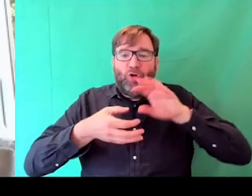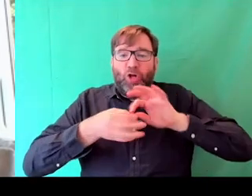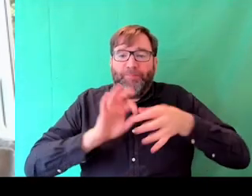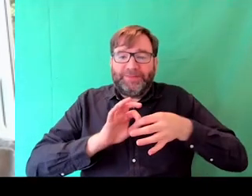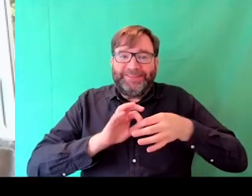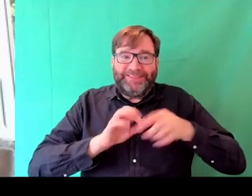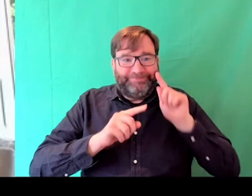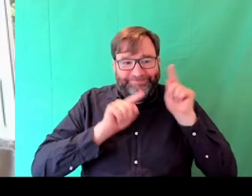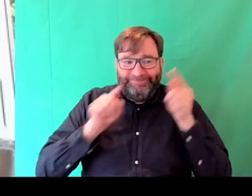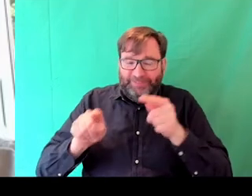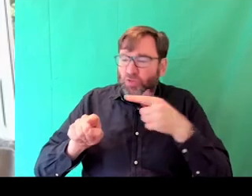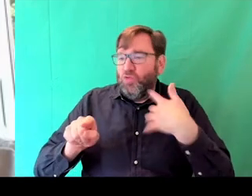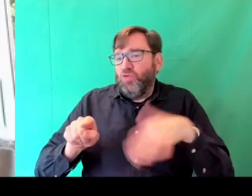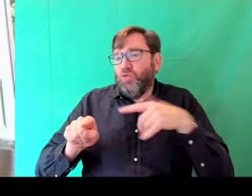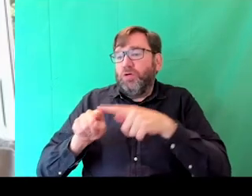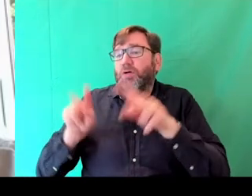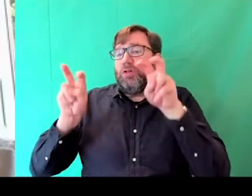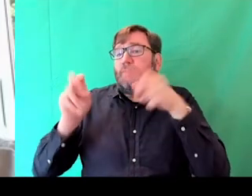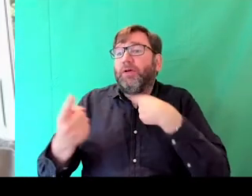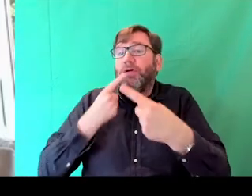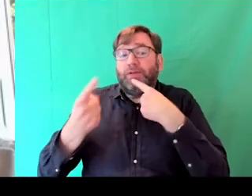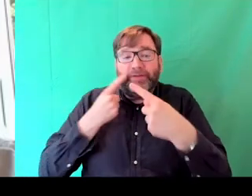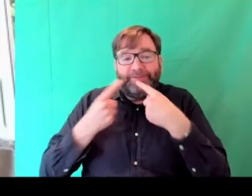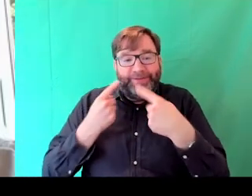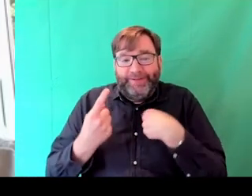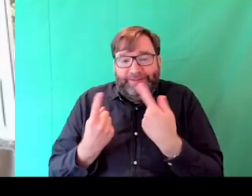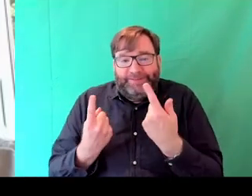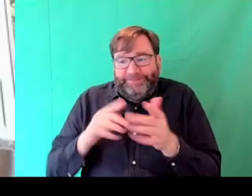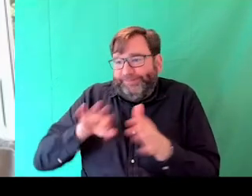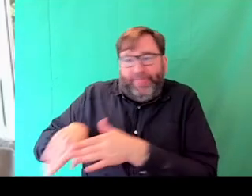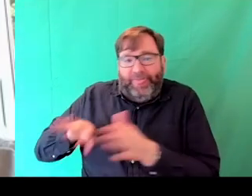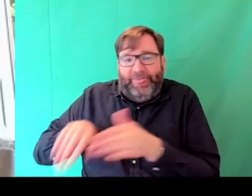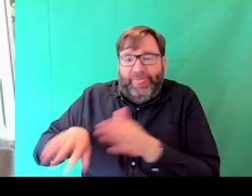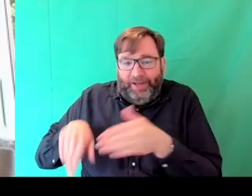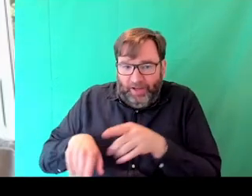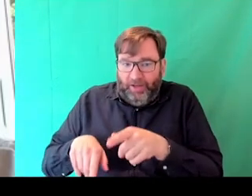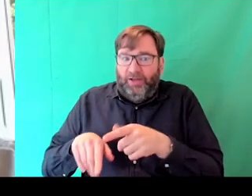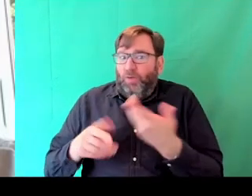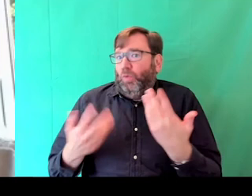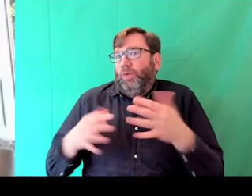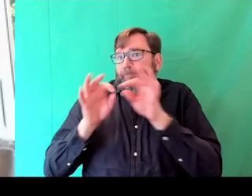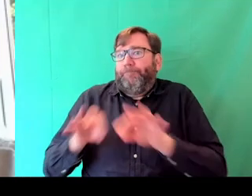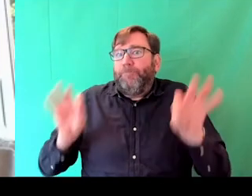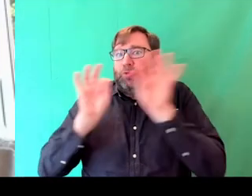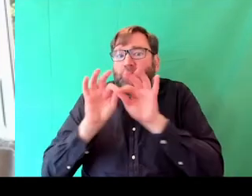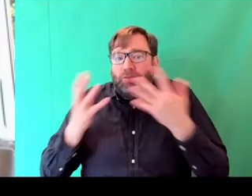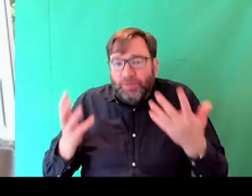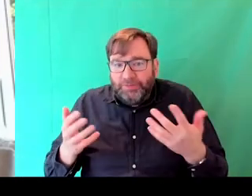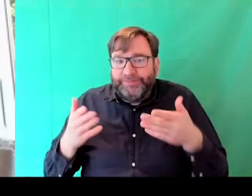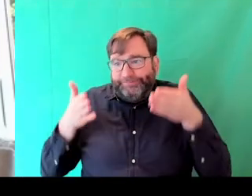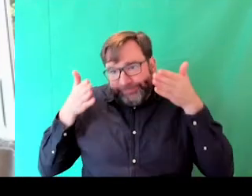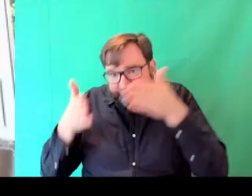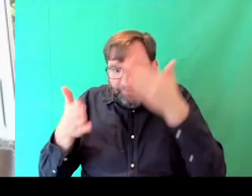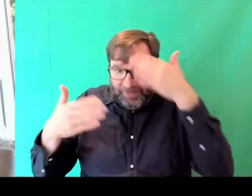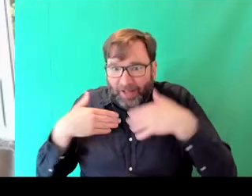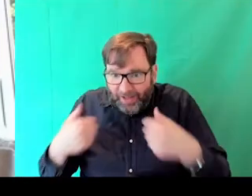about conversations on mental health, social isolation, and self-care. Companies are thinking differently about how to promote their employees'